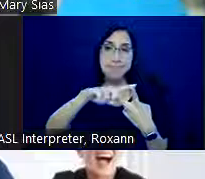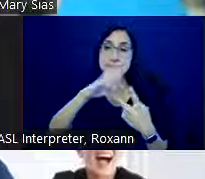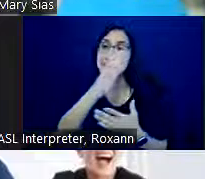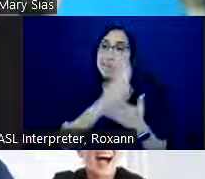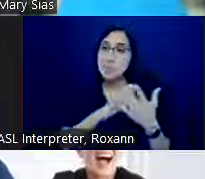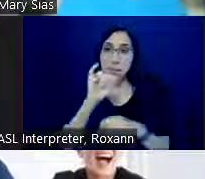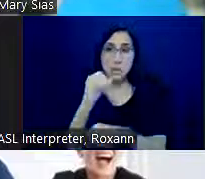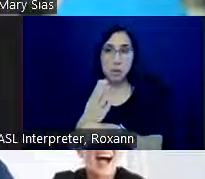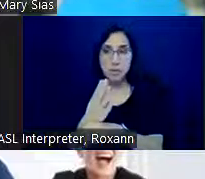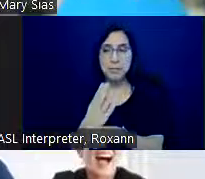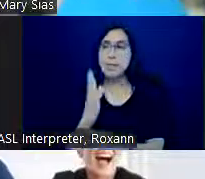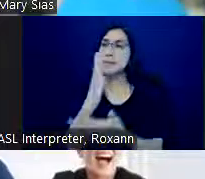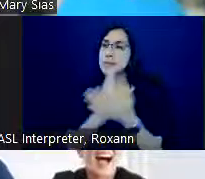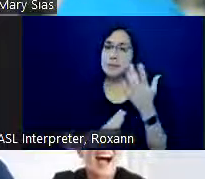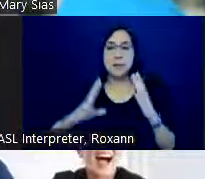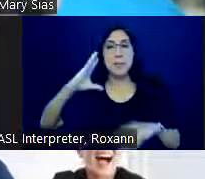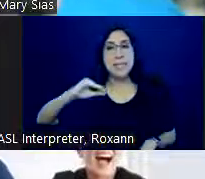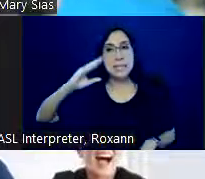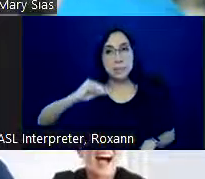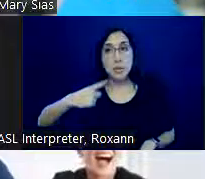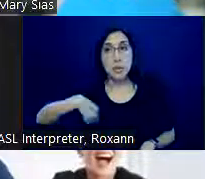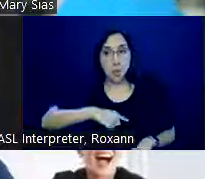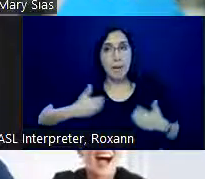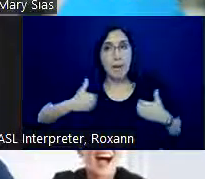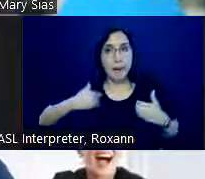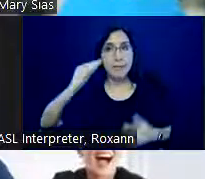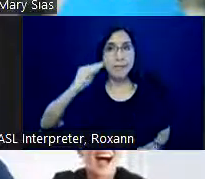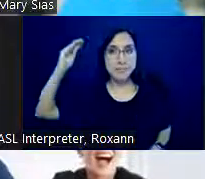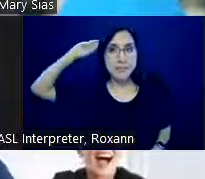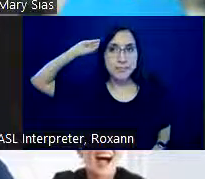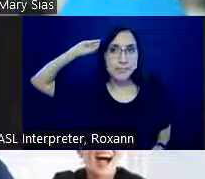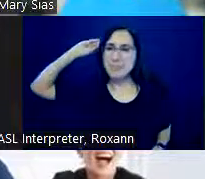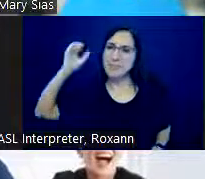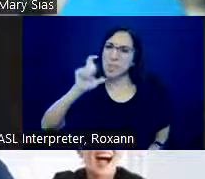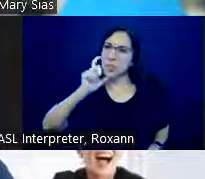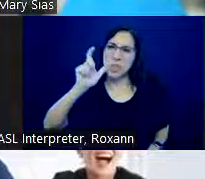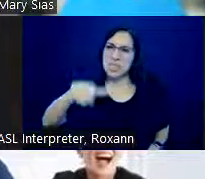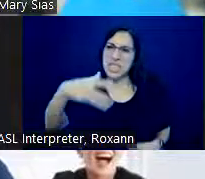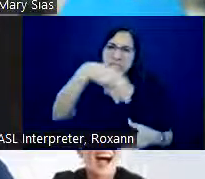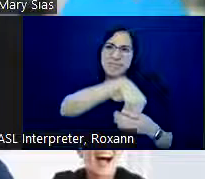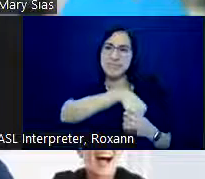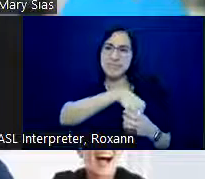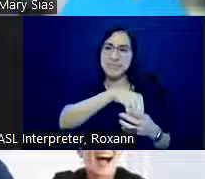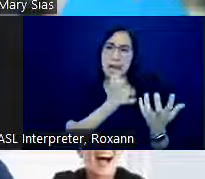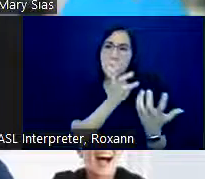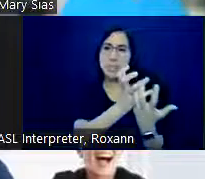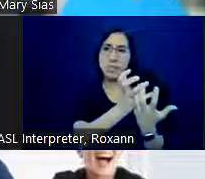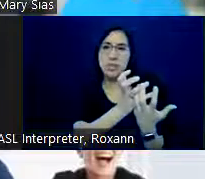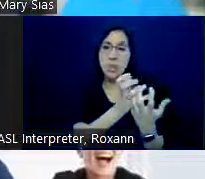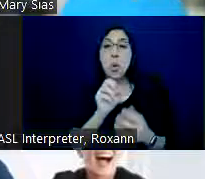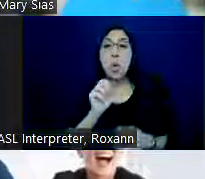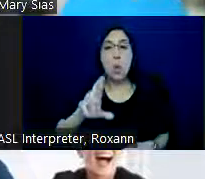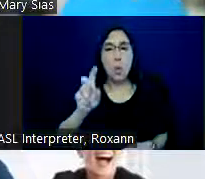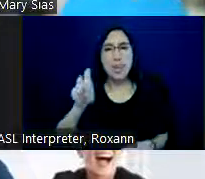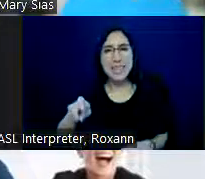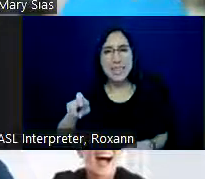some experiences that we may have that we don't need an accommodation, or we need a minimal